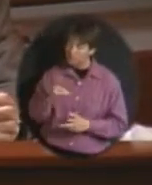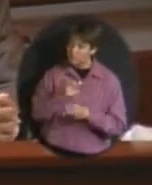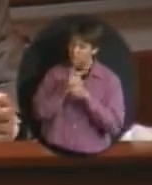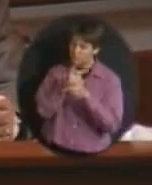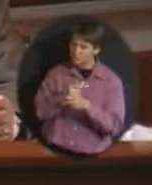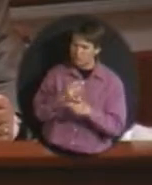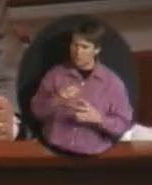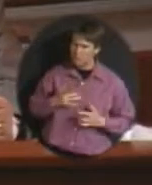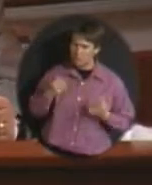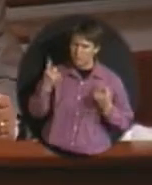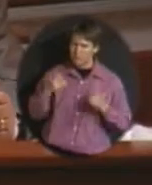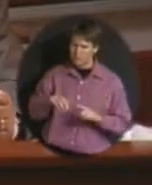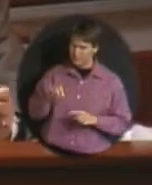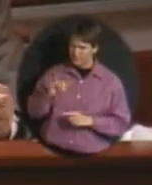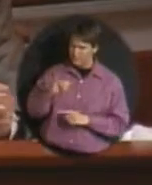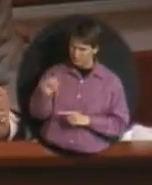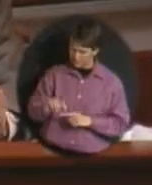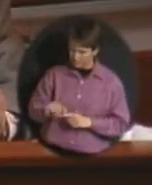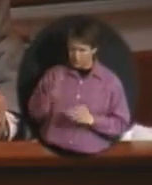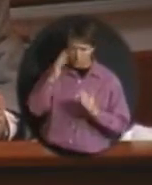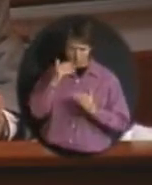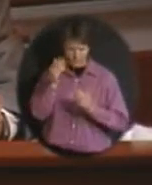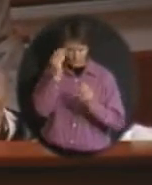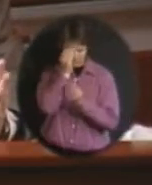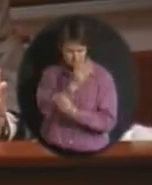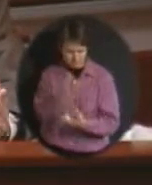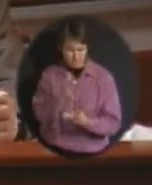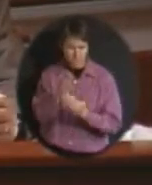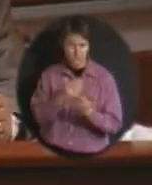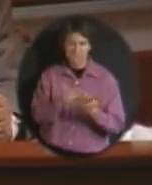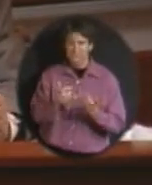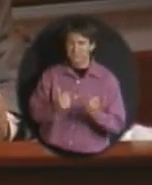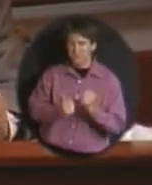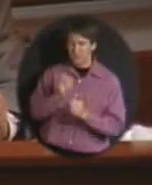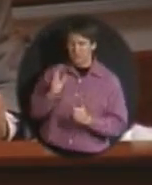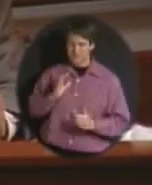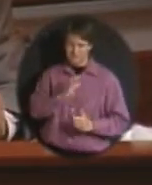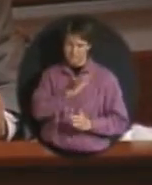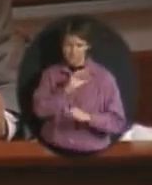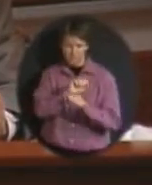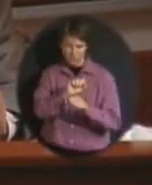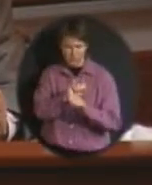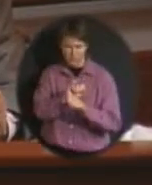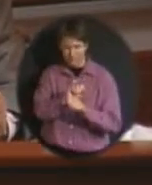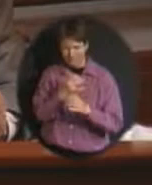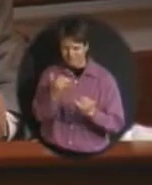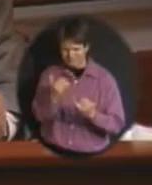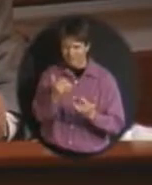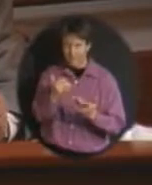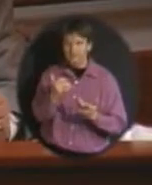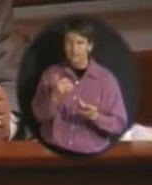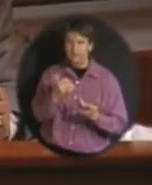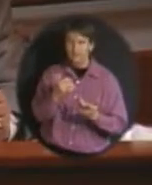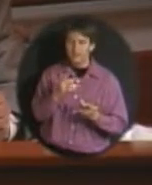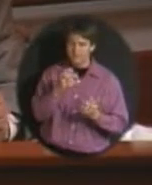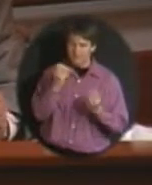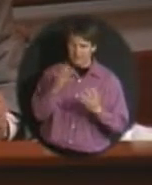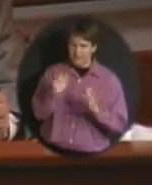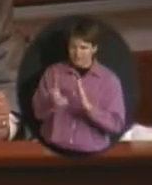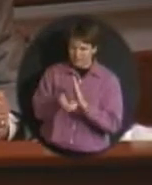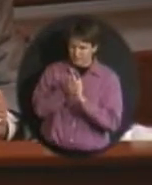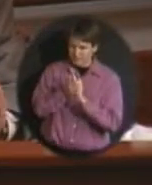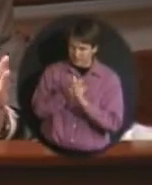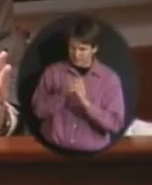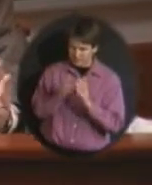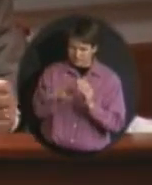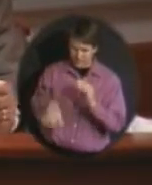on in Topeka, hoping to share some updates with you, but mostly it was committee work. Action right now where a number of amendments are getting tacked on